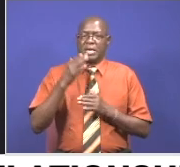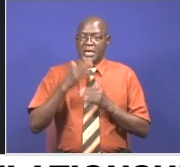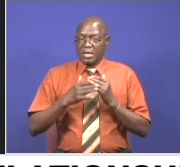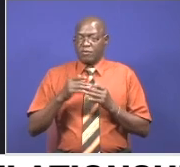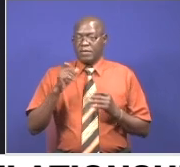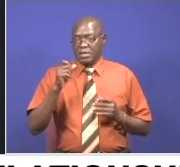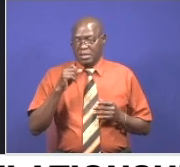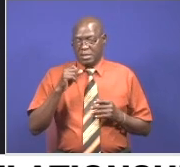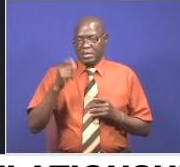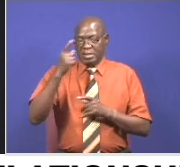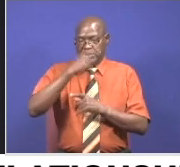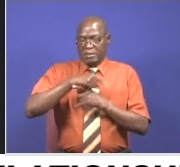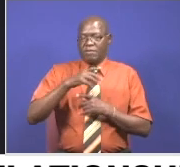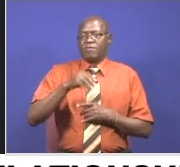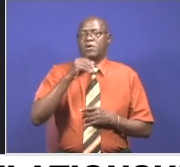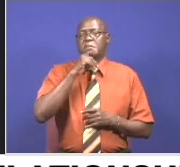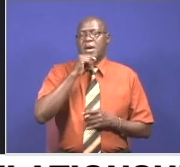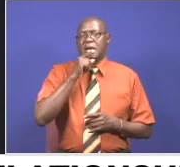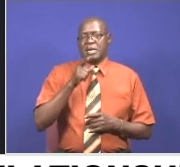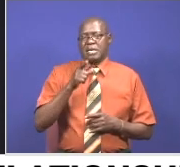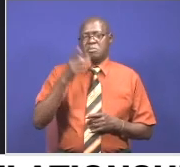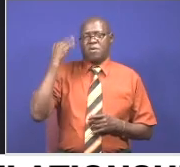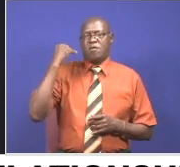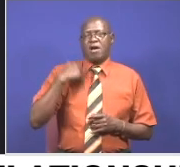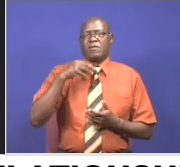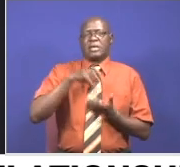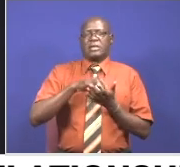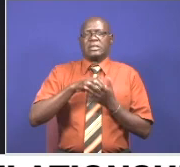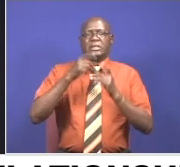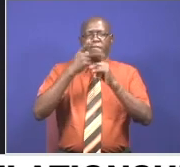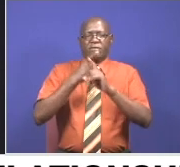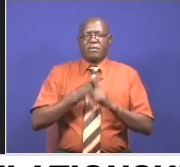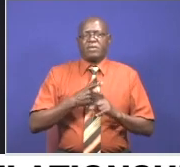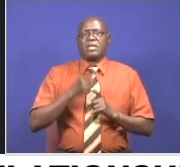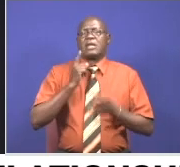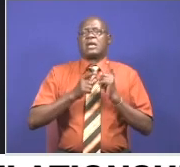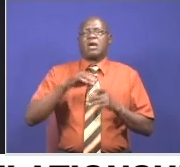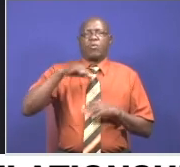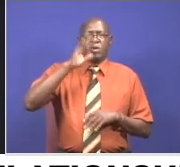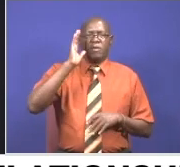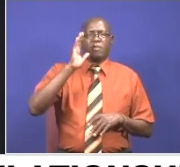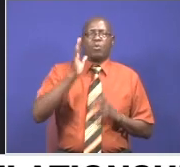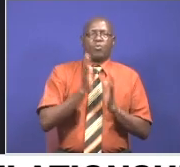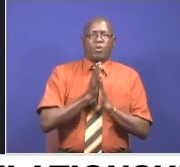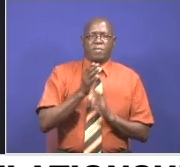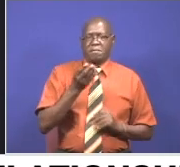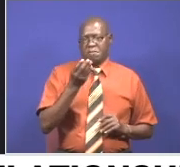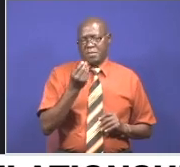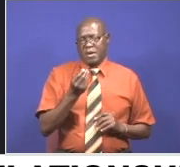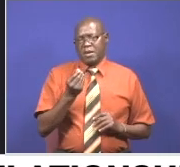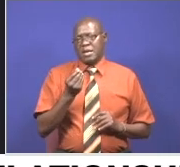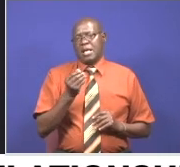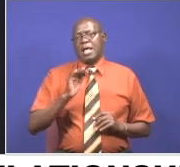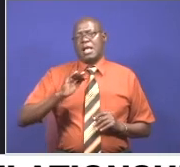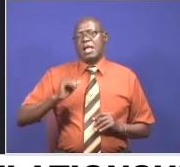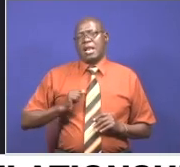man, I've had cases that they ran away with the money and now a lady is left paying. Yeah. For the bill. So how? What